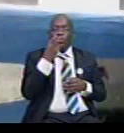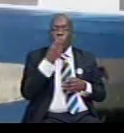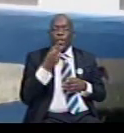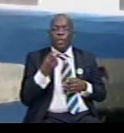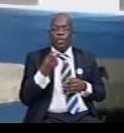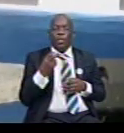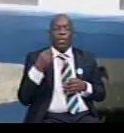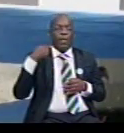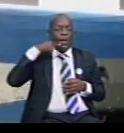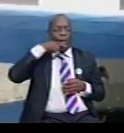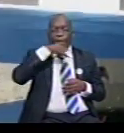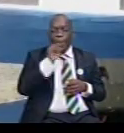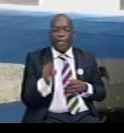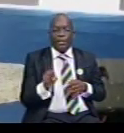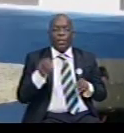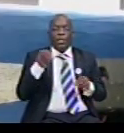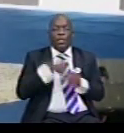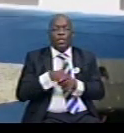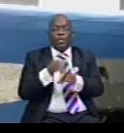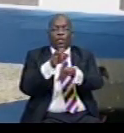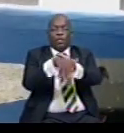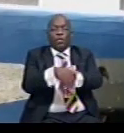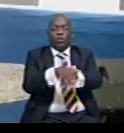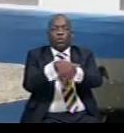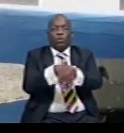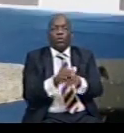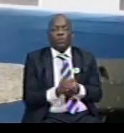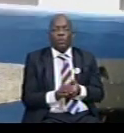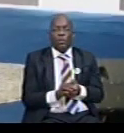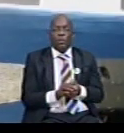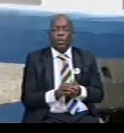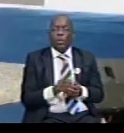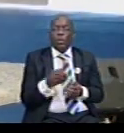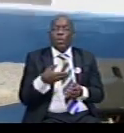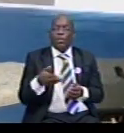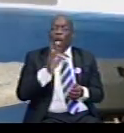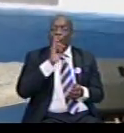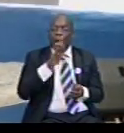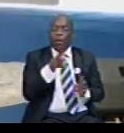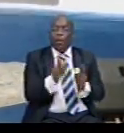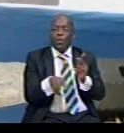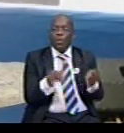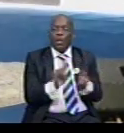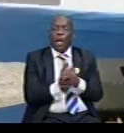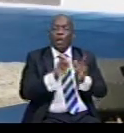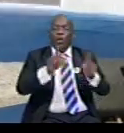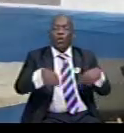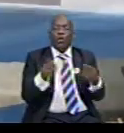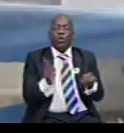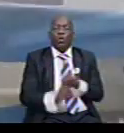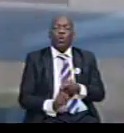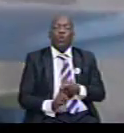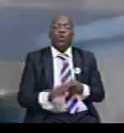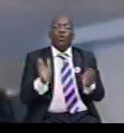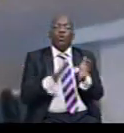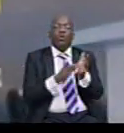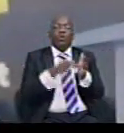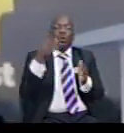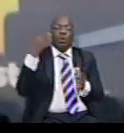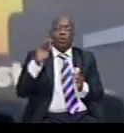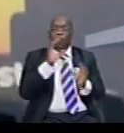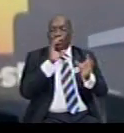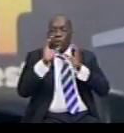lies in hypocrisy. There are people who have gone to the school of communication and they know how